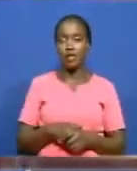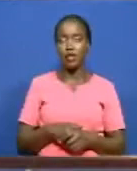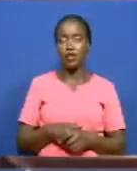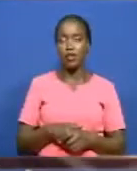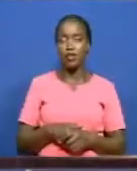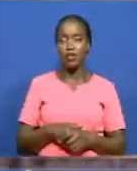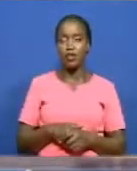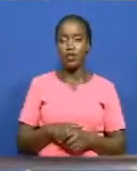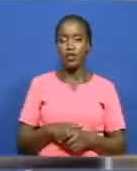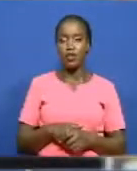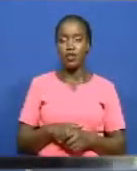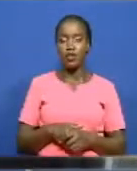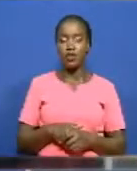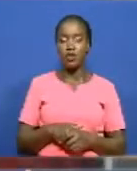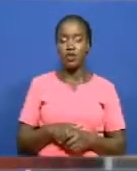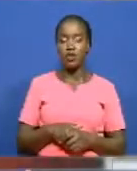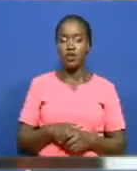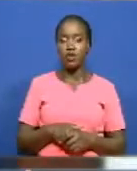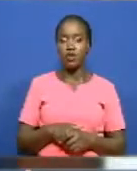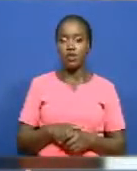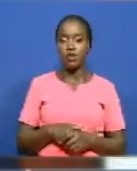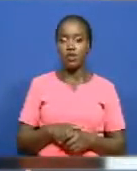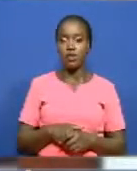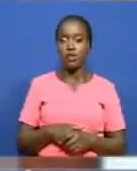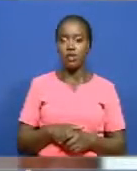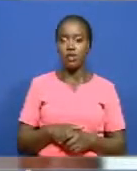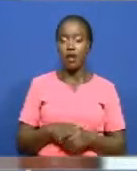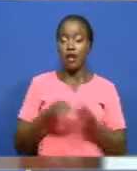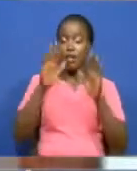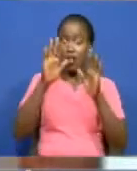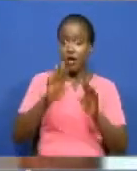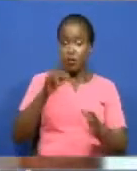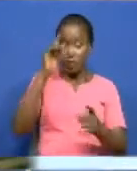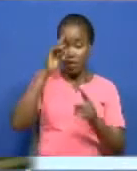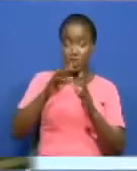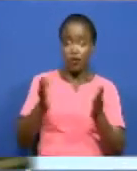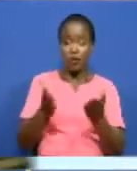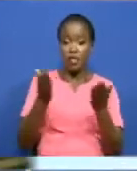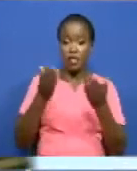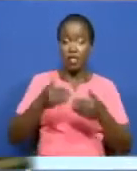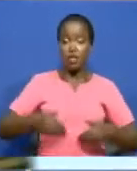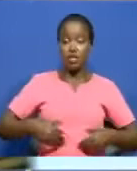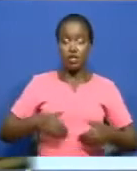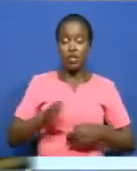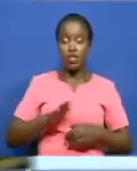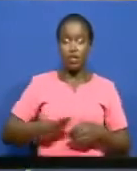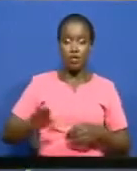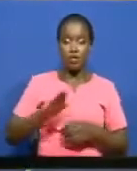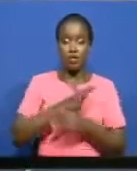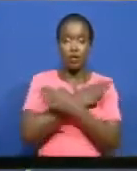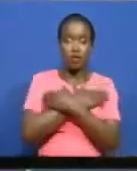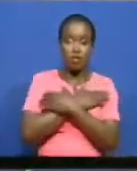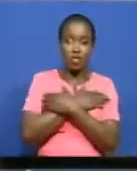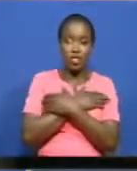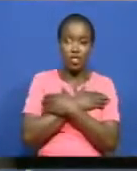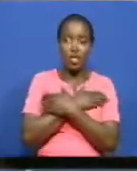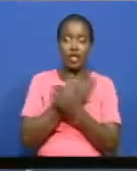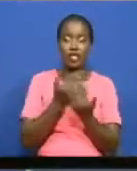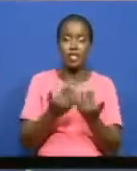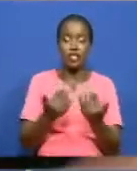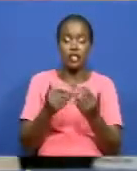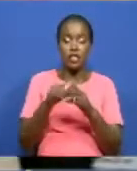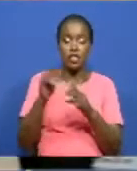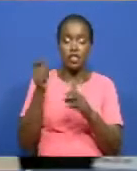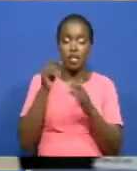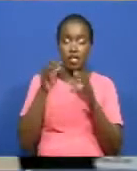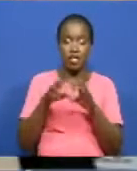Paint manufacturer Kansai Plascon has rolled out a campaign aimed at encouraging the use of environmentally friendly paints in the Kenyan market.